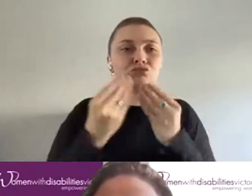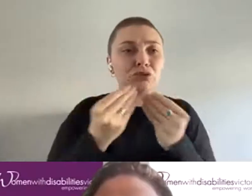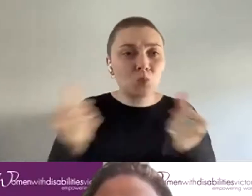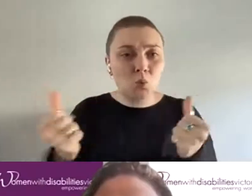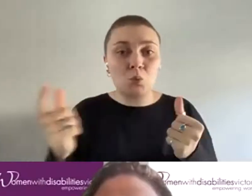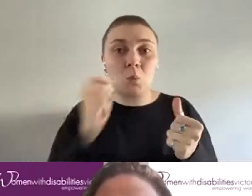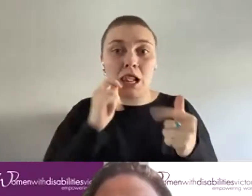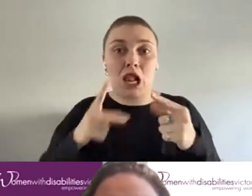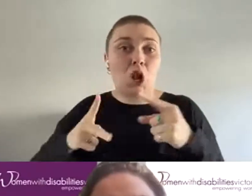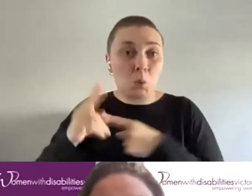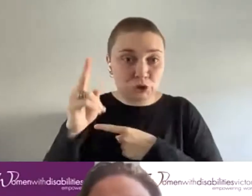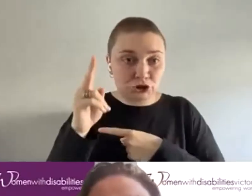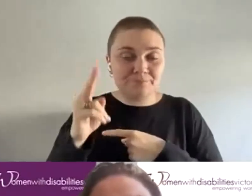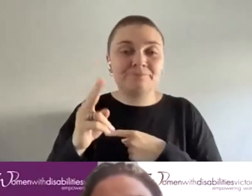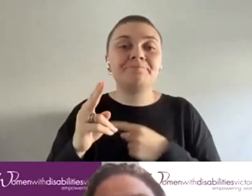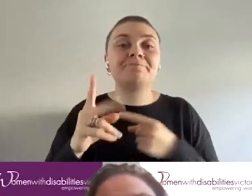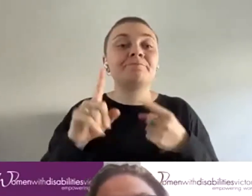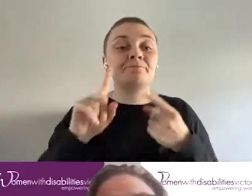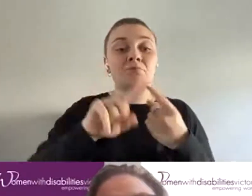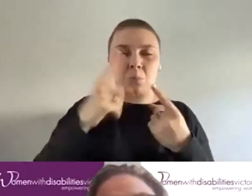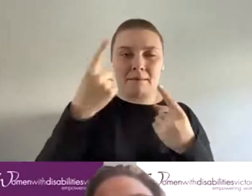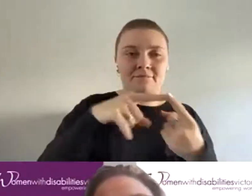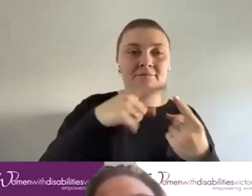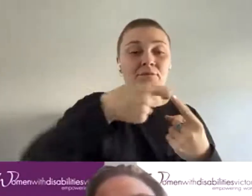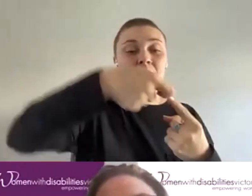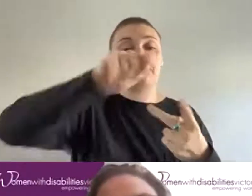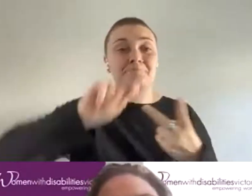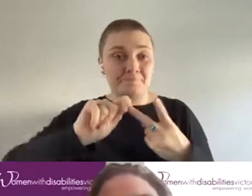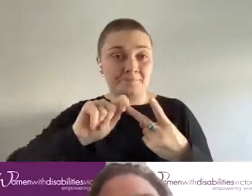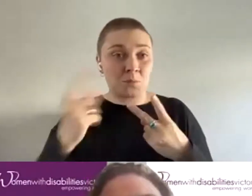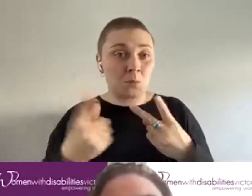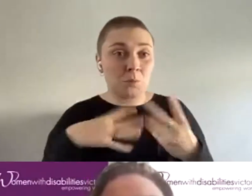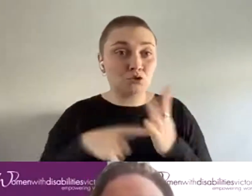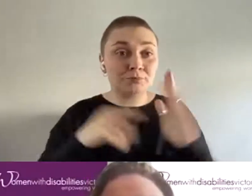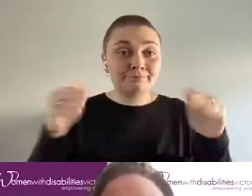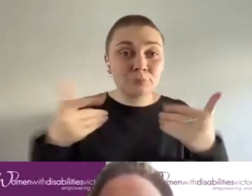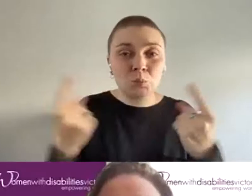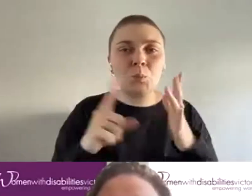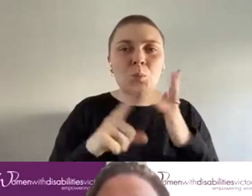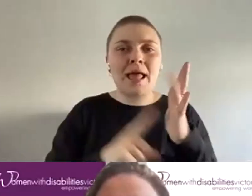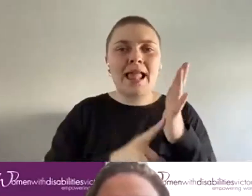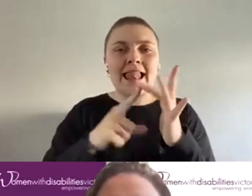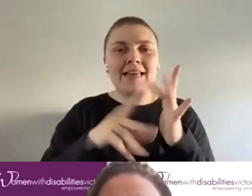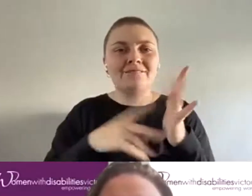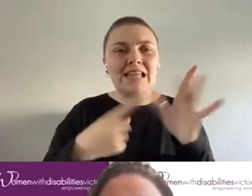launching. The other facilitator I'd like to introduce is Olivia Franklin.